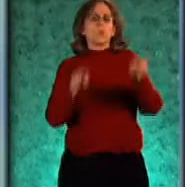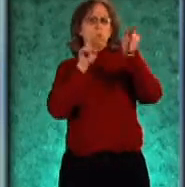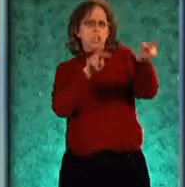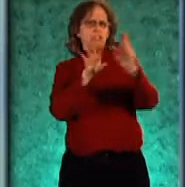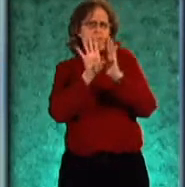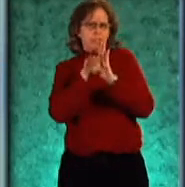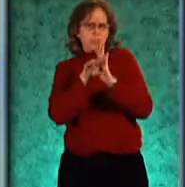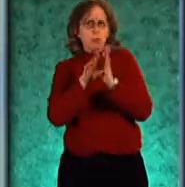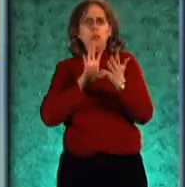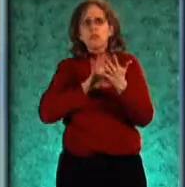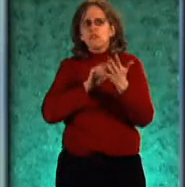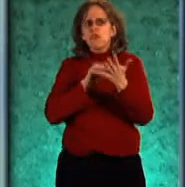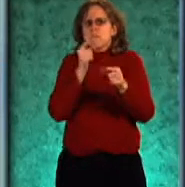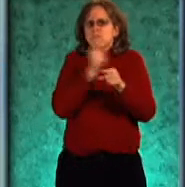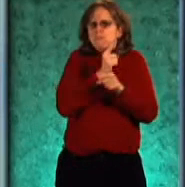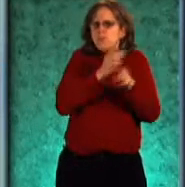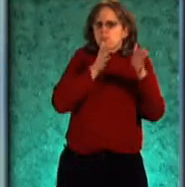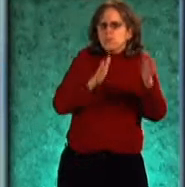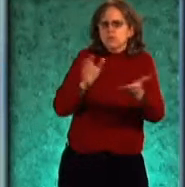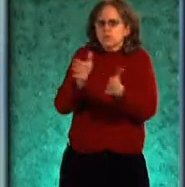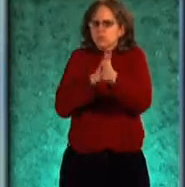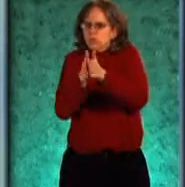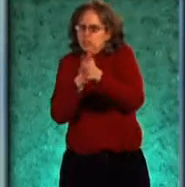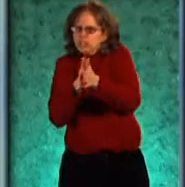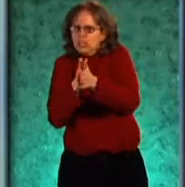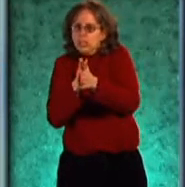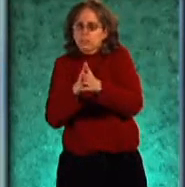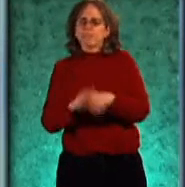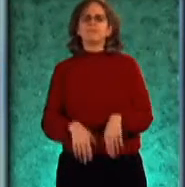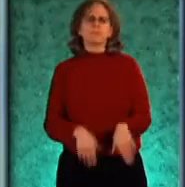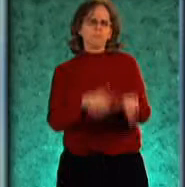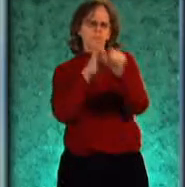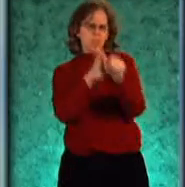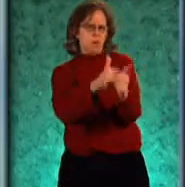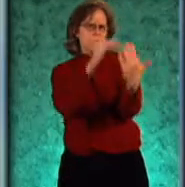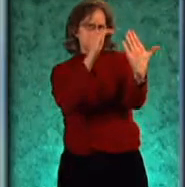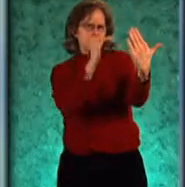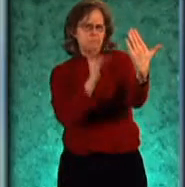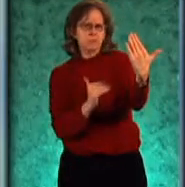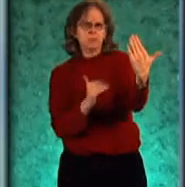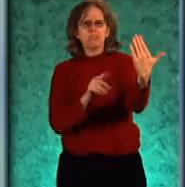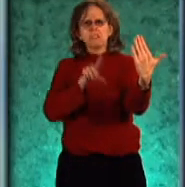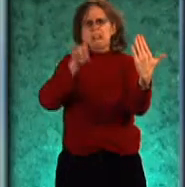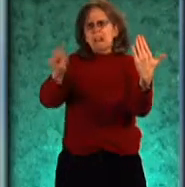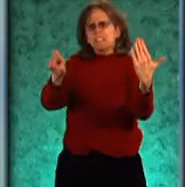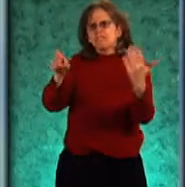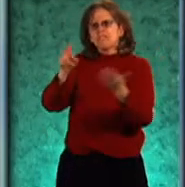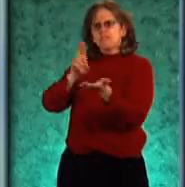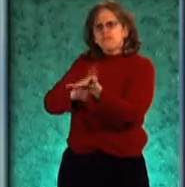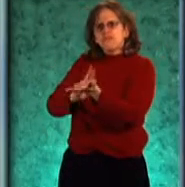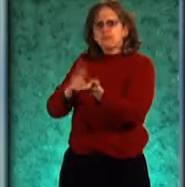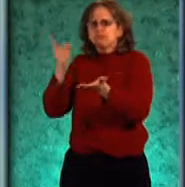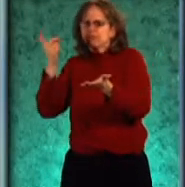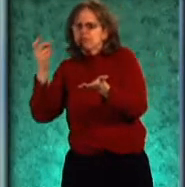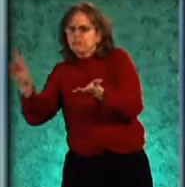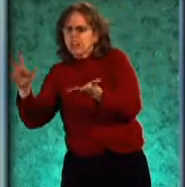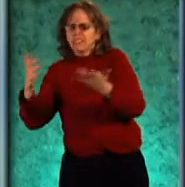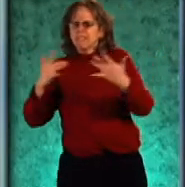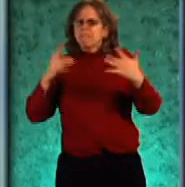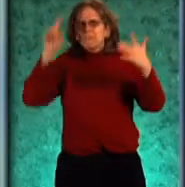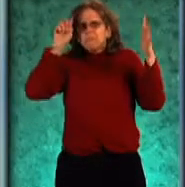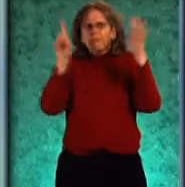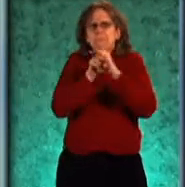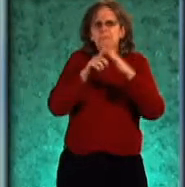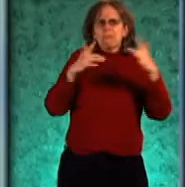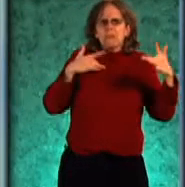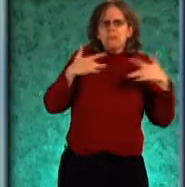washing. Watch this program to learn the proper way to wash your hands. Follow these steps and ask your nurse or doctor if you have